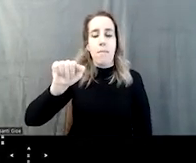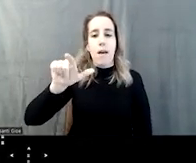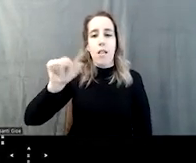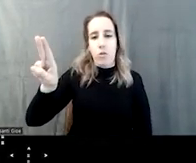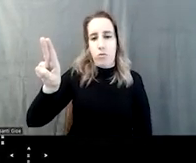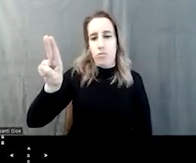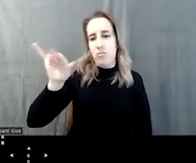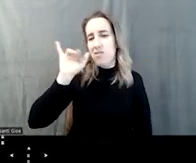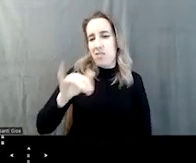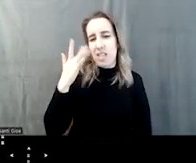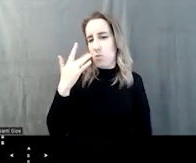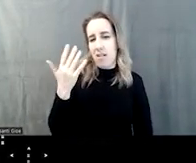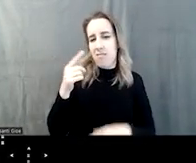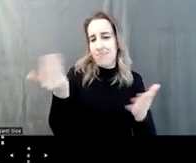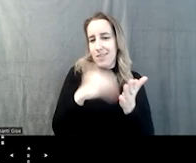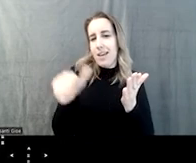intentional, I guess.